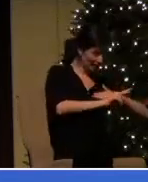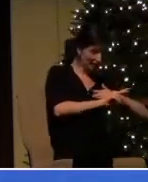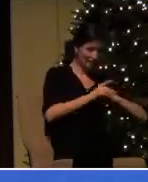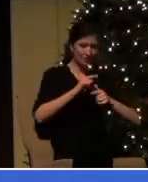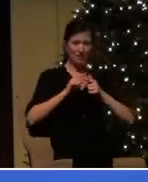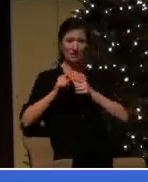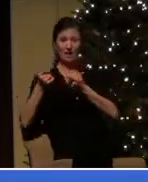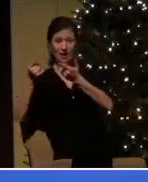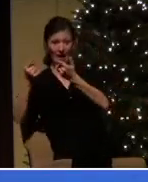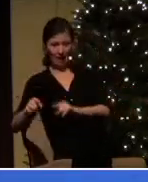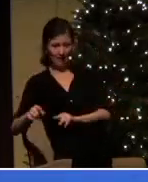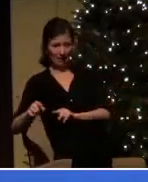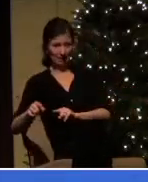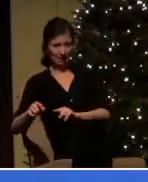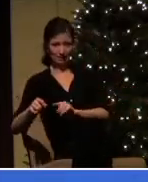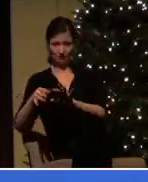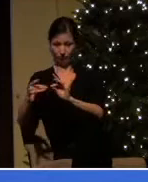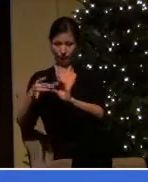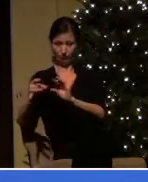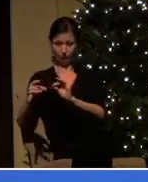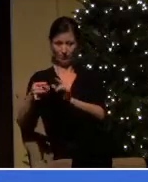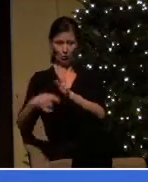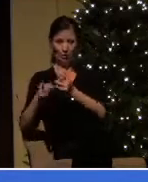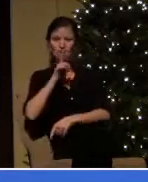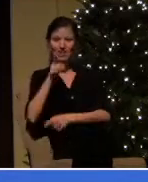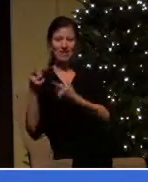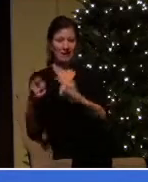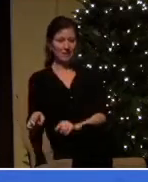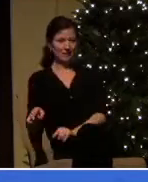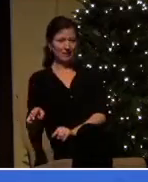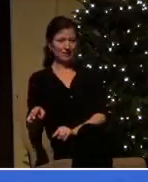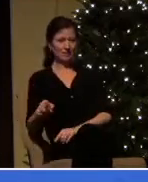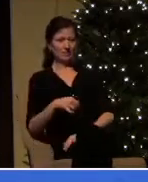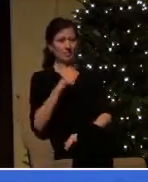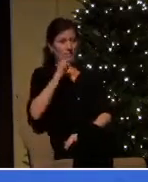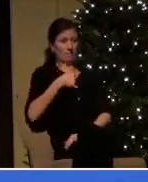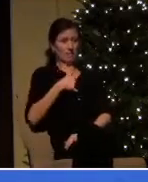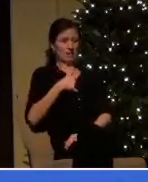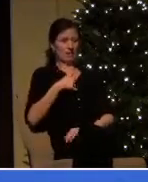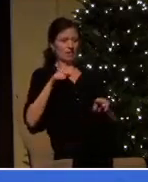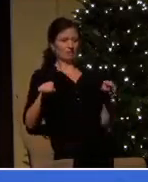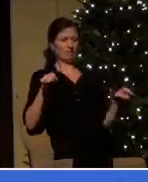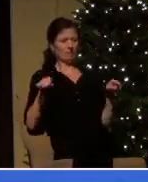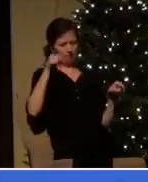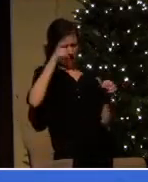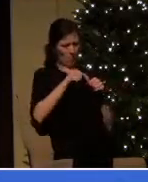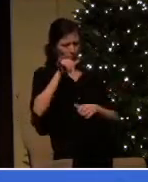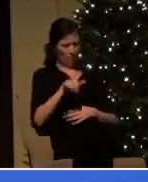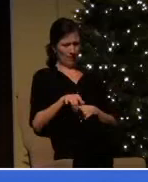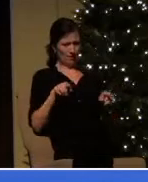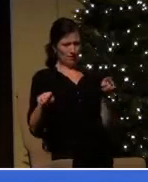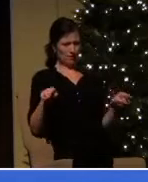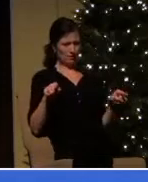Old Testament promises. And so it began to dawn on me that yes, in